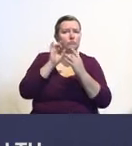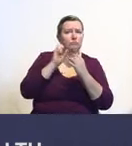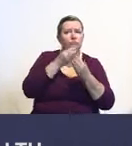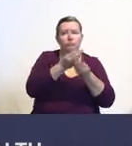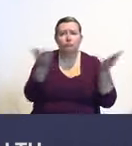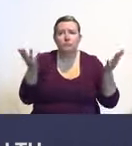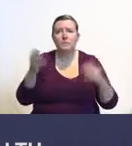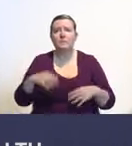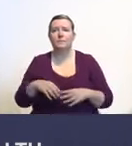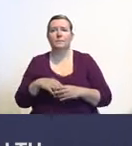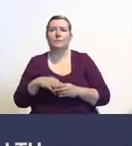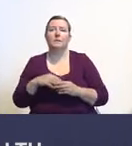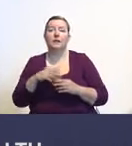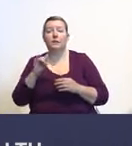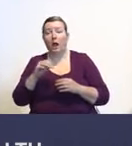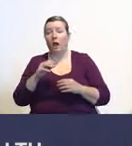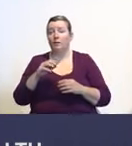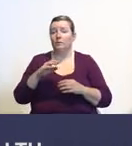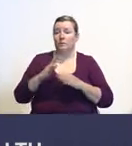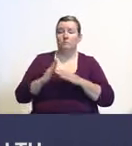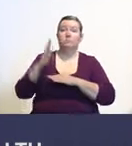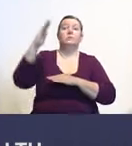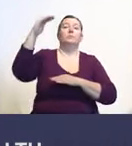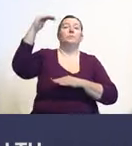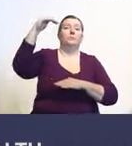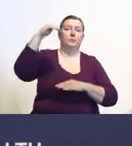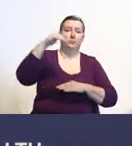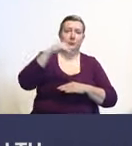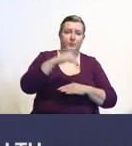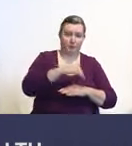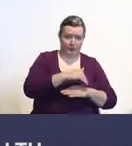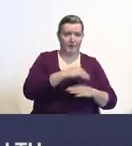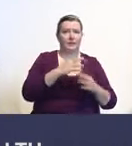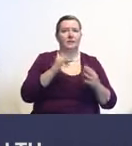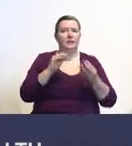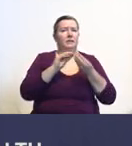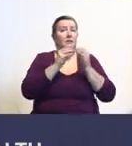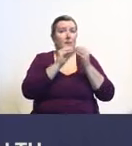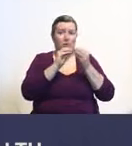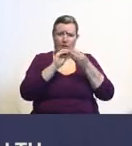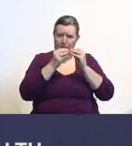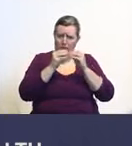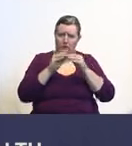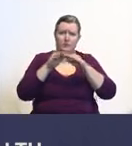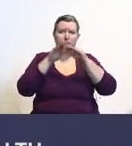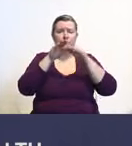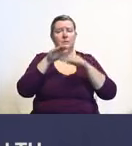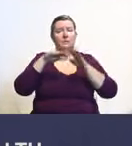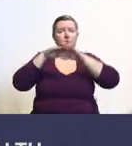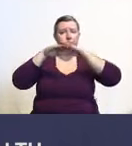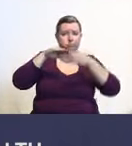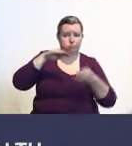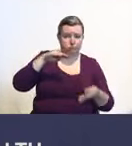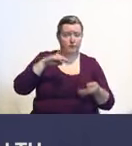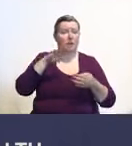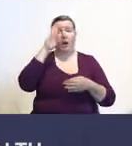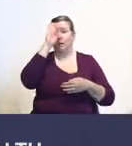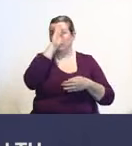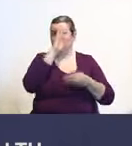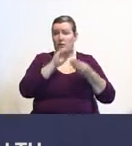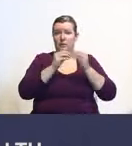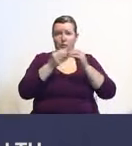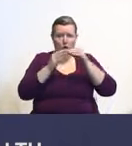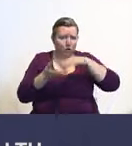to swiftly recede, the case numbers continuing to fall, and our hospital metrics continue to improve,